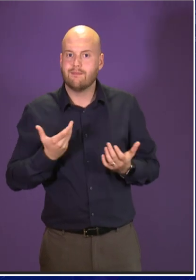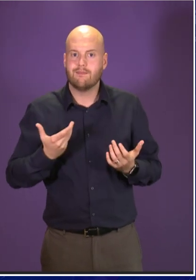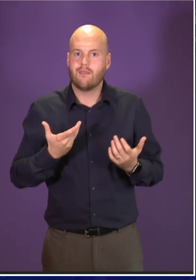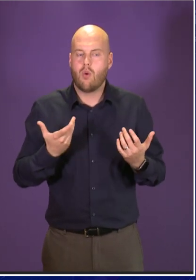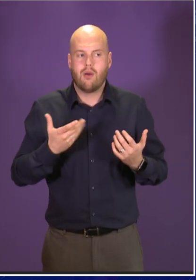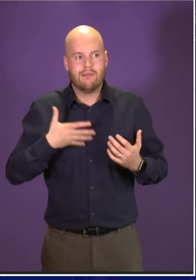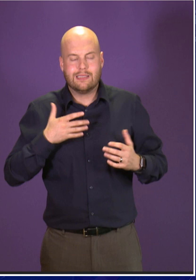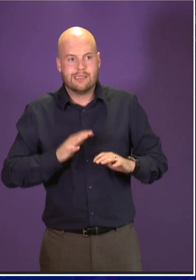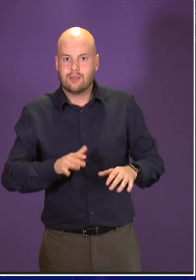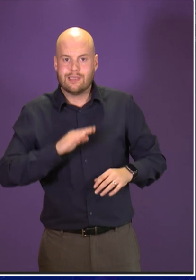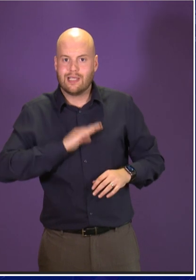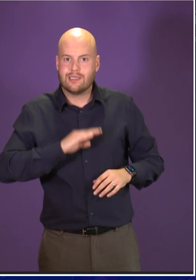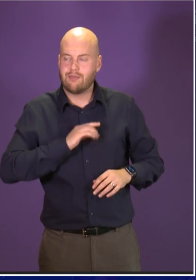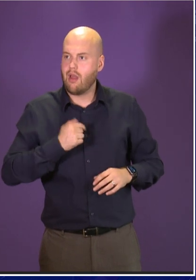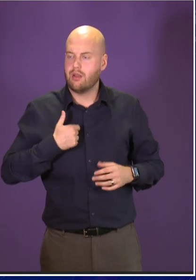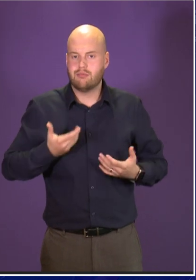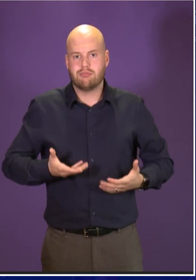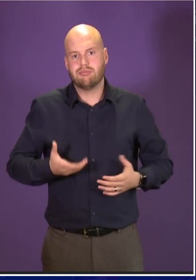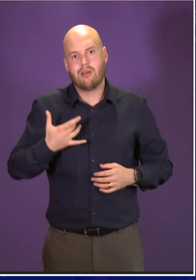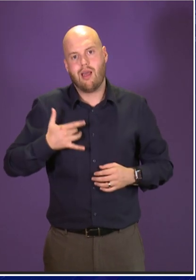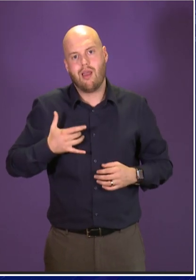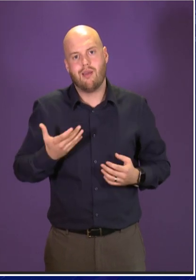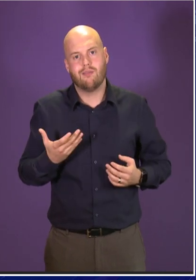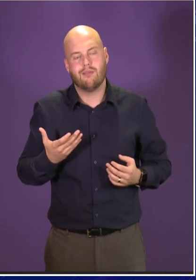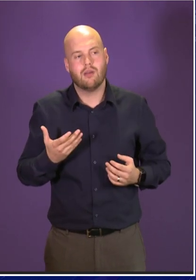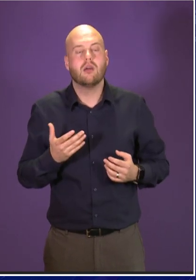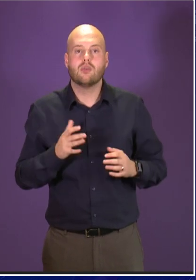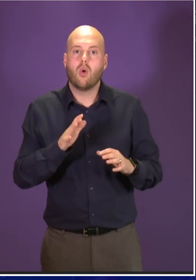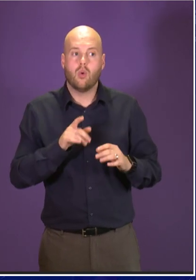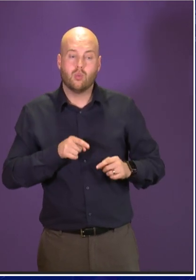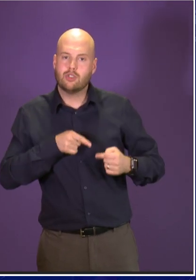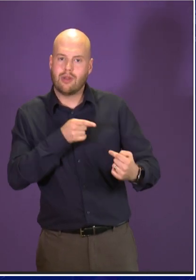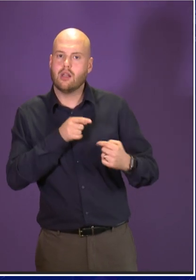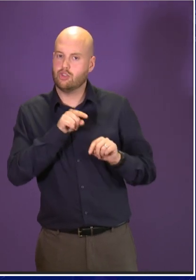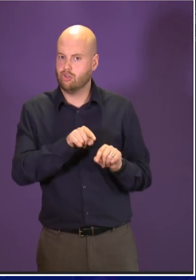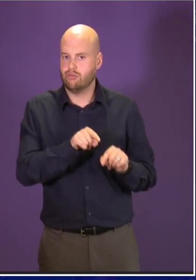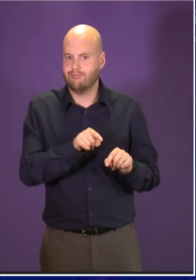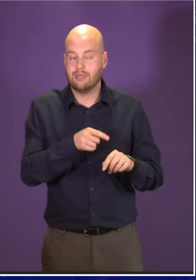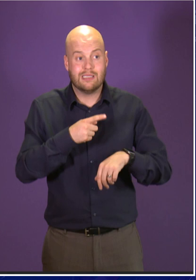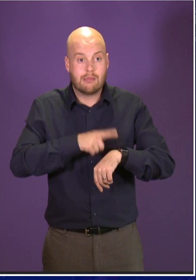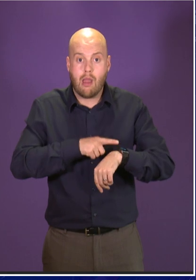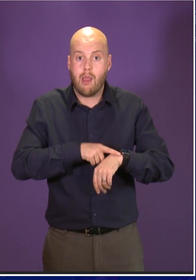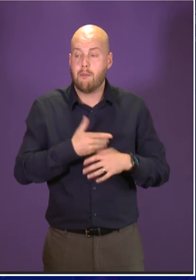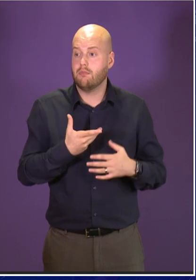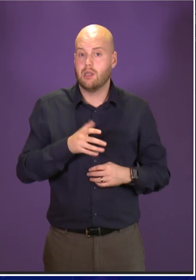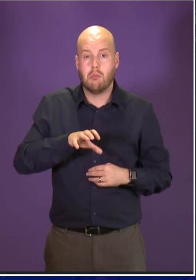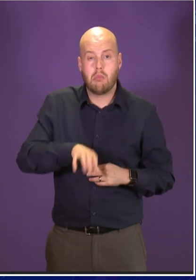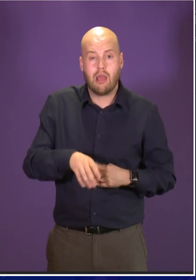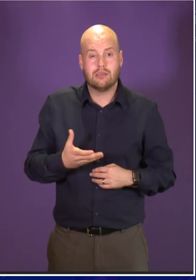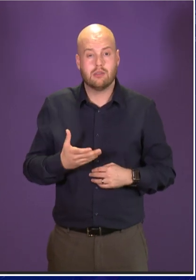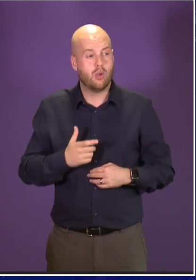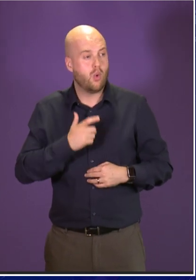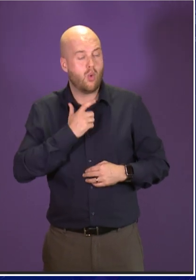the uncertainty of present life. We challenge the sense of time, distance, place, human